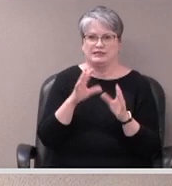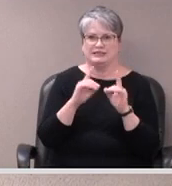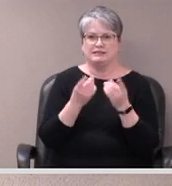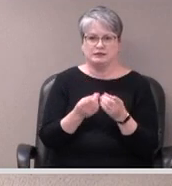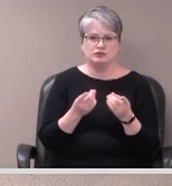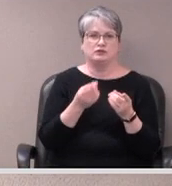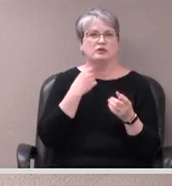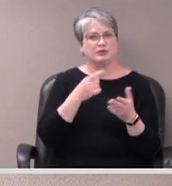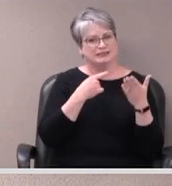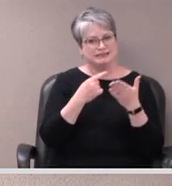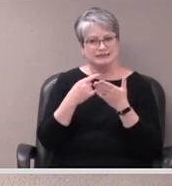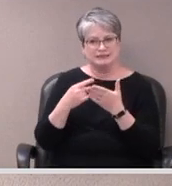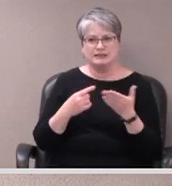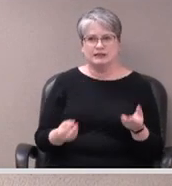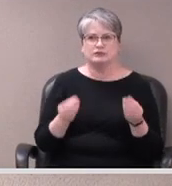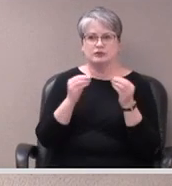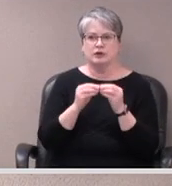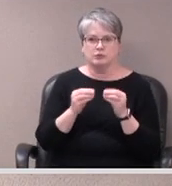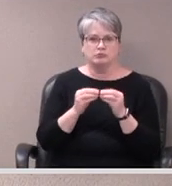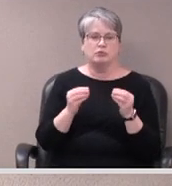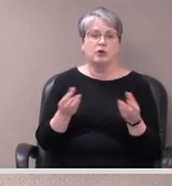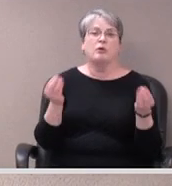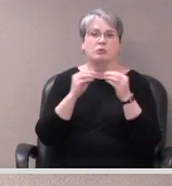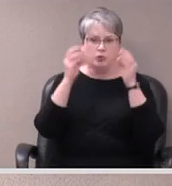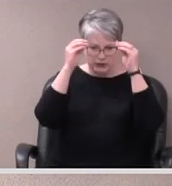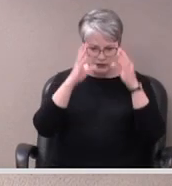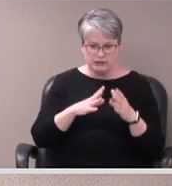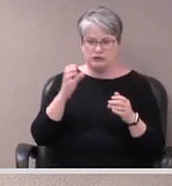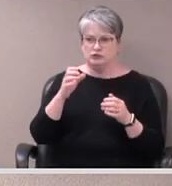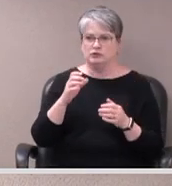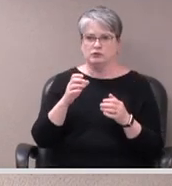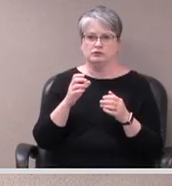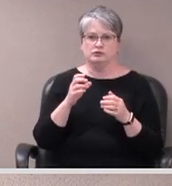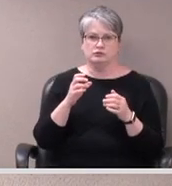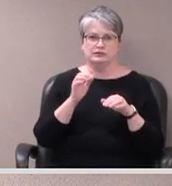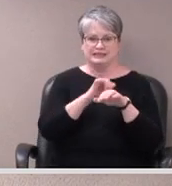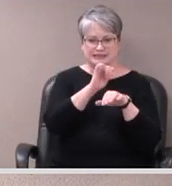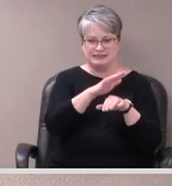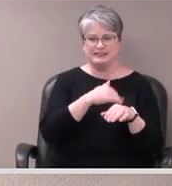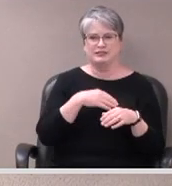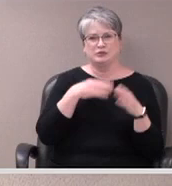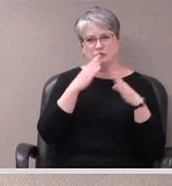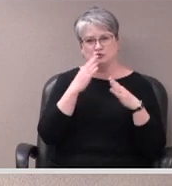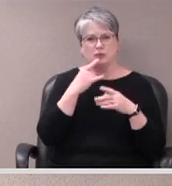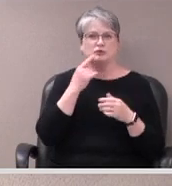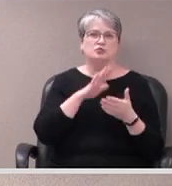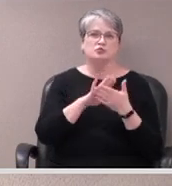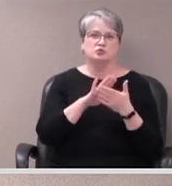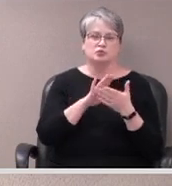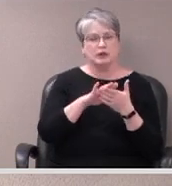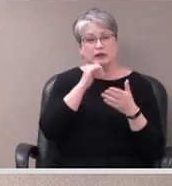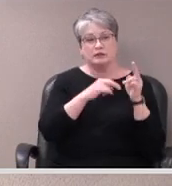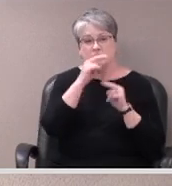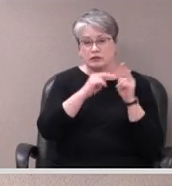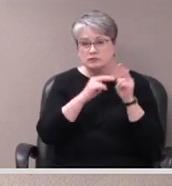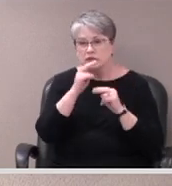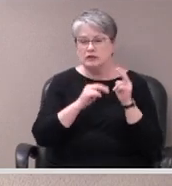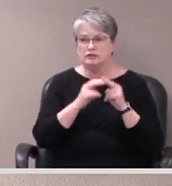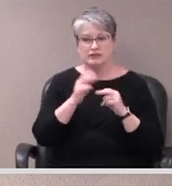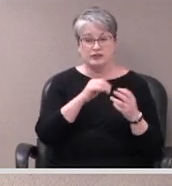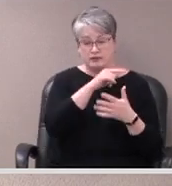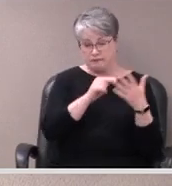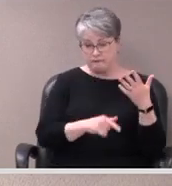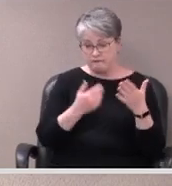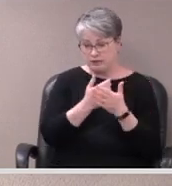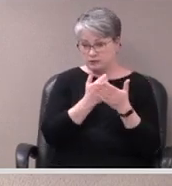much more the allocation of more teachers to these troubled schools and the construction of not only the five new schools